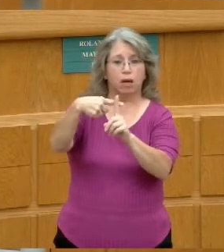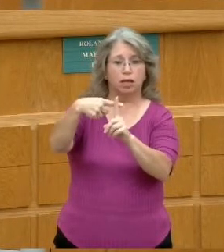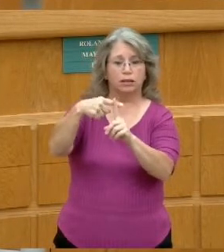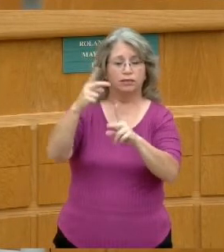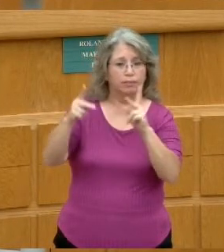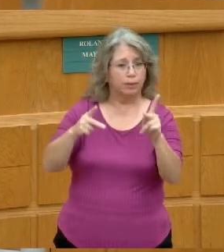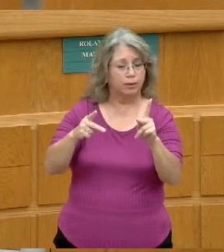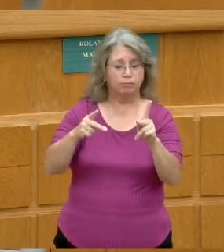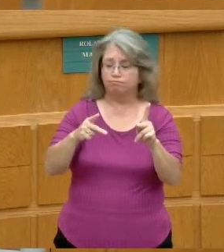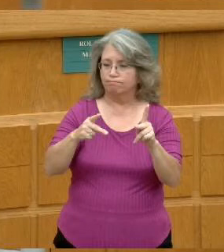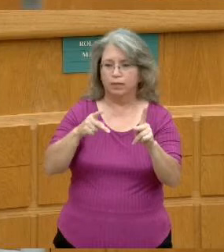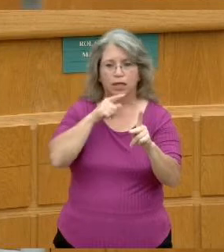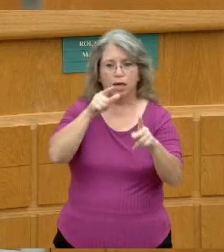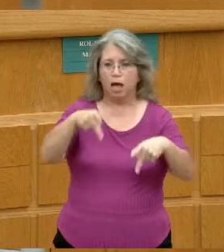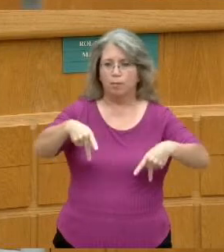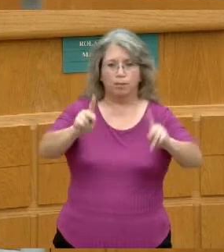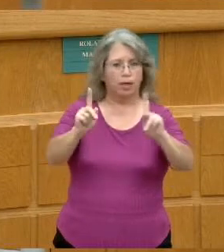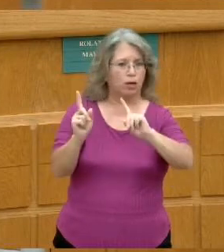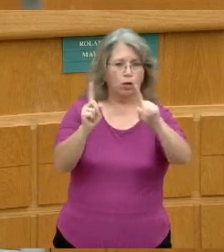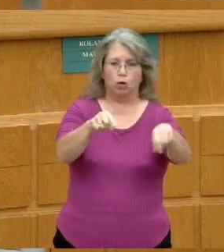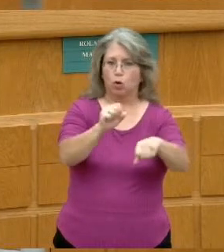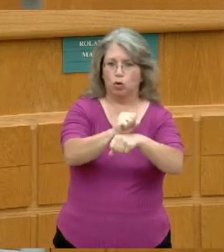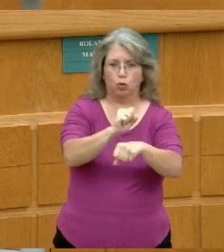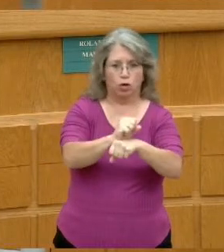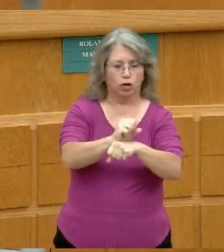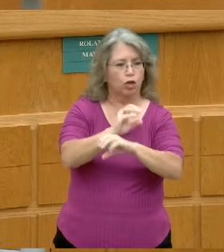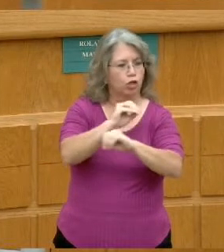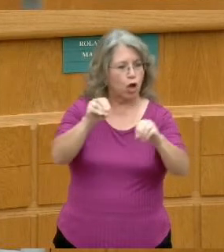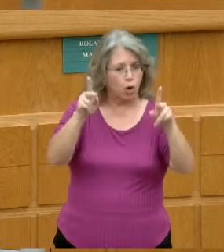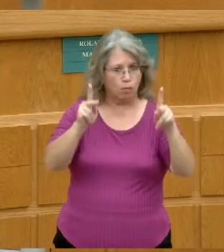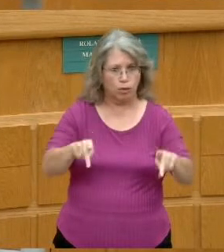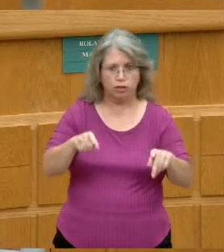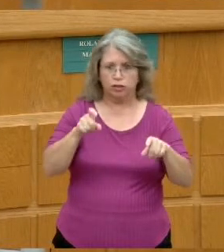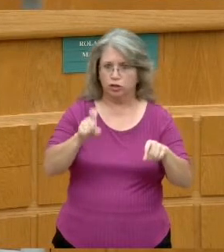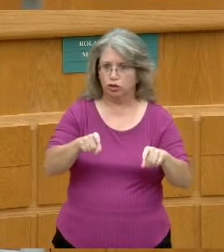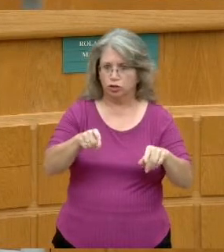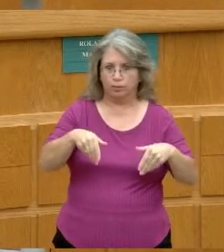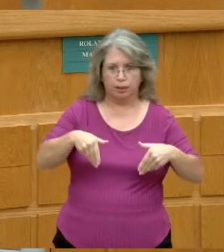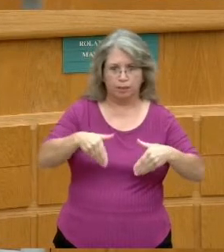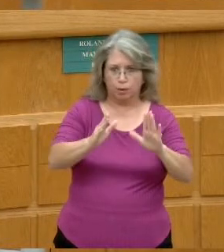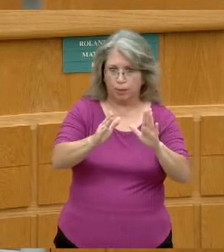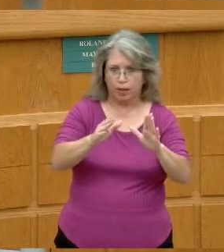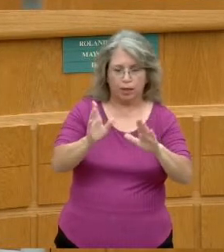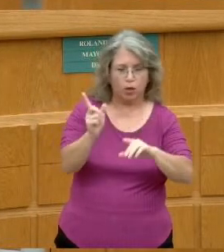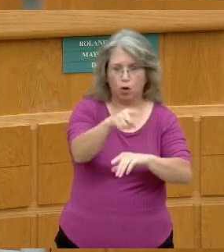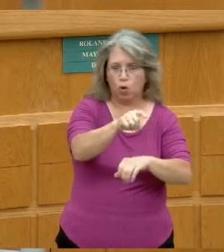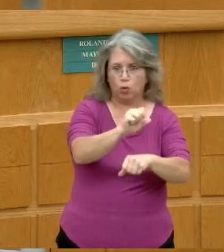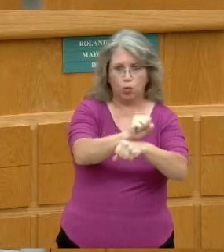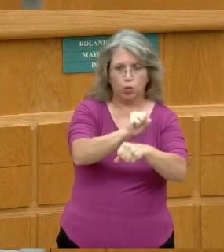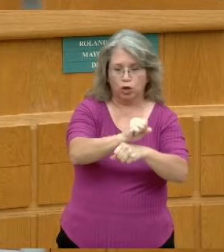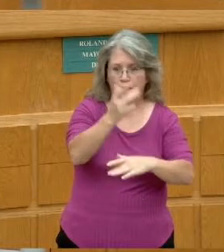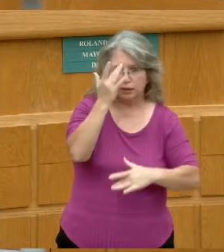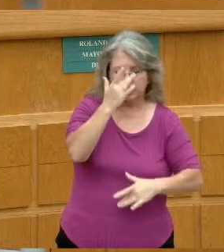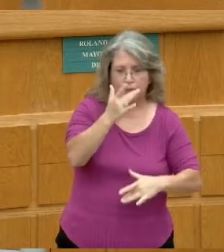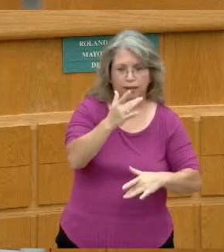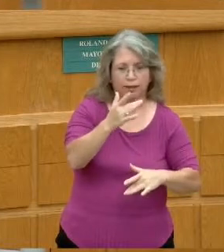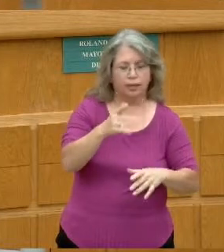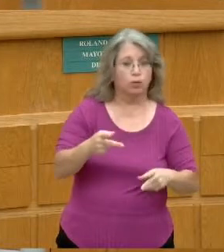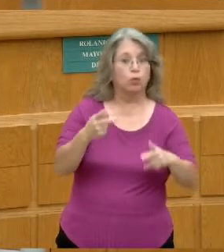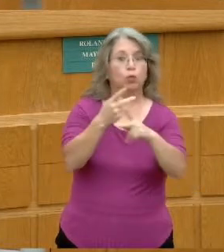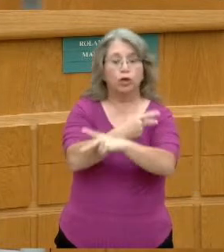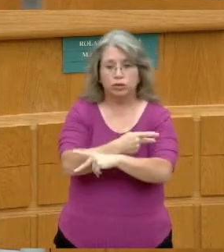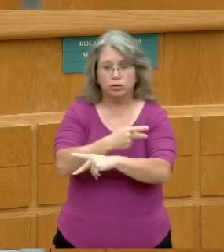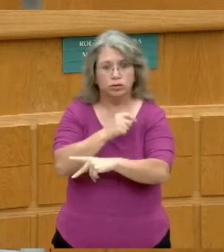work. No one should be allowed to go to work sick. So even that much more if you have a very contagious virus such as